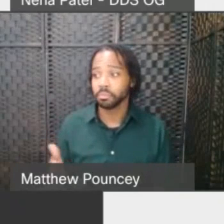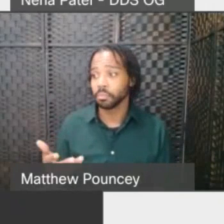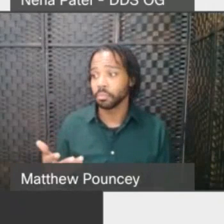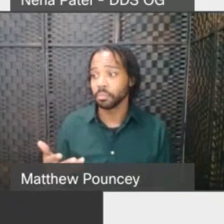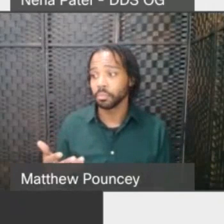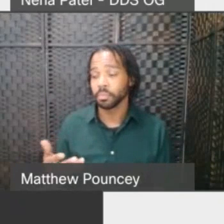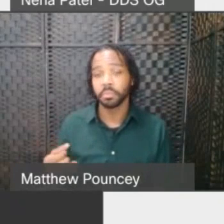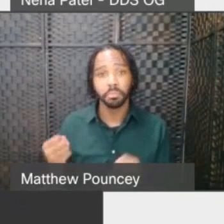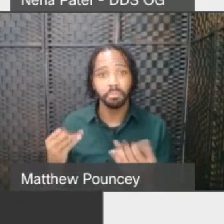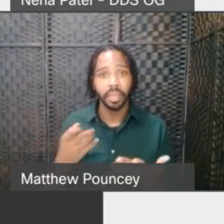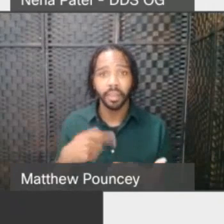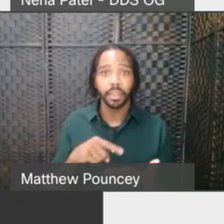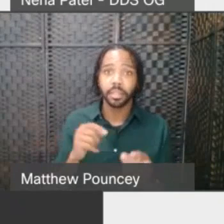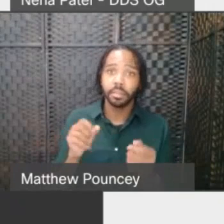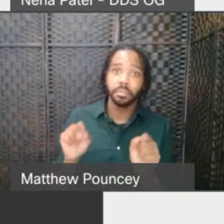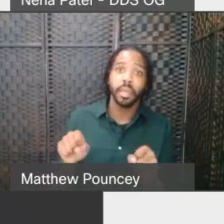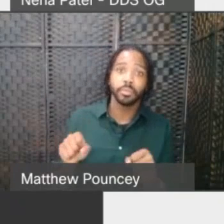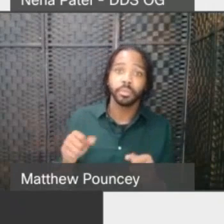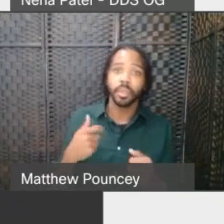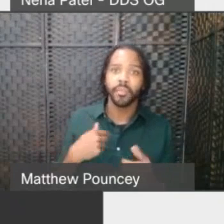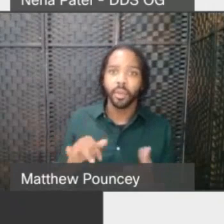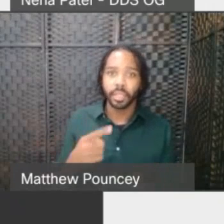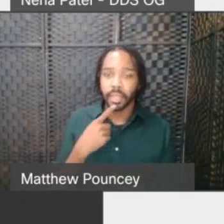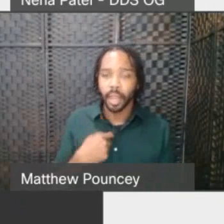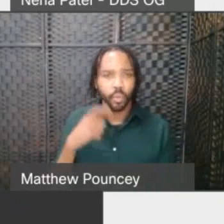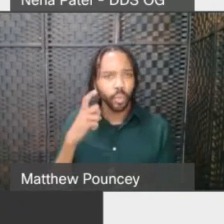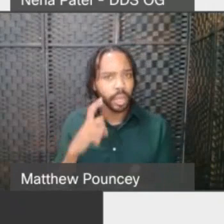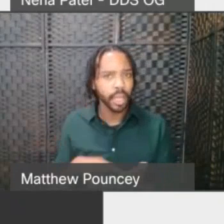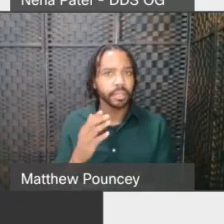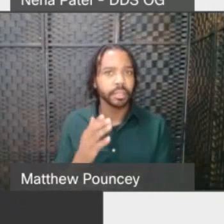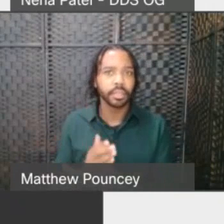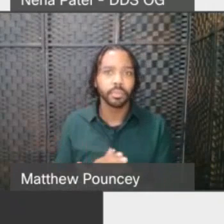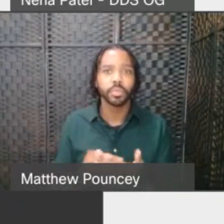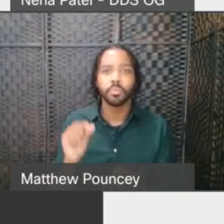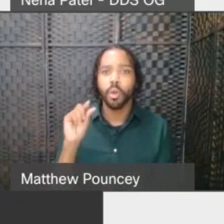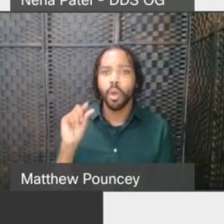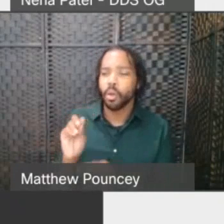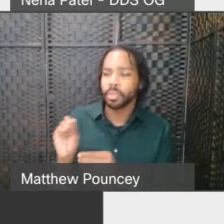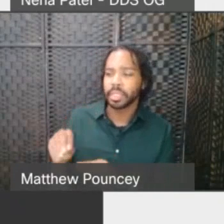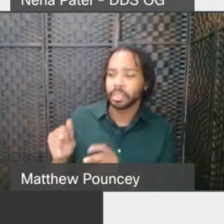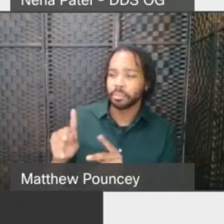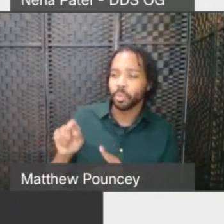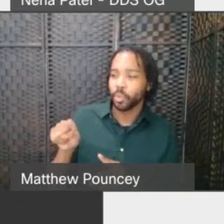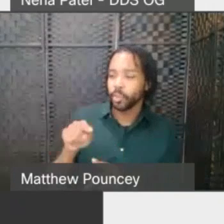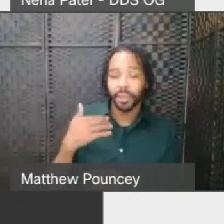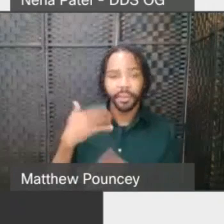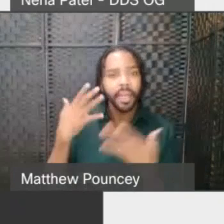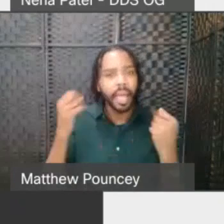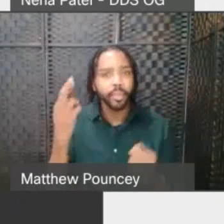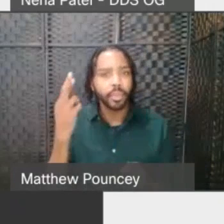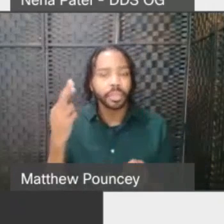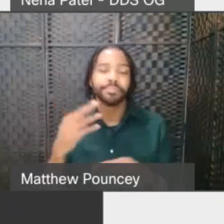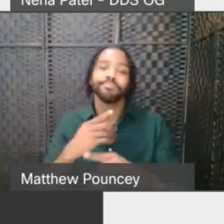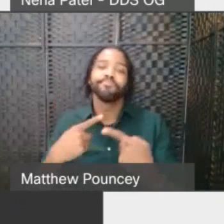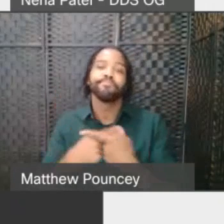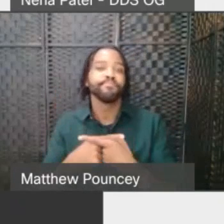as many of us as possible, because as I say, I recognize that there may be some small percentage of people with health reasons that prevent